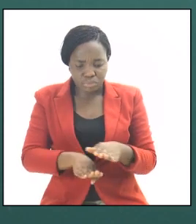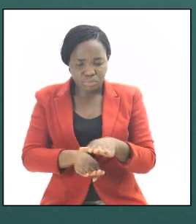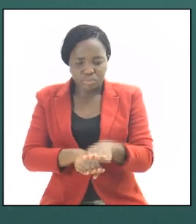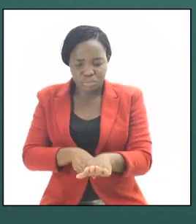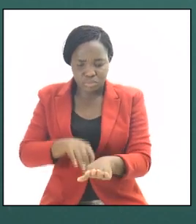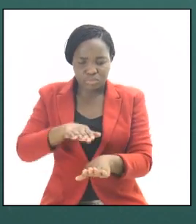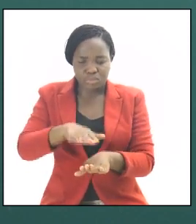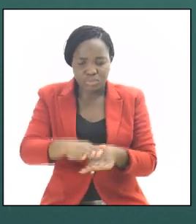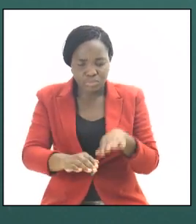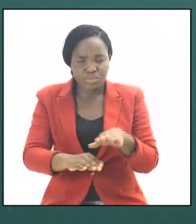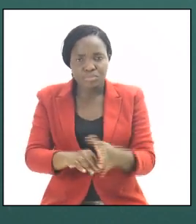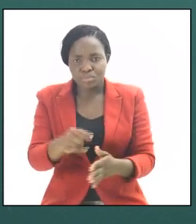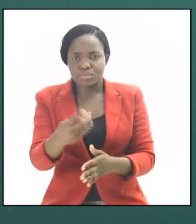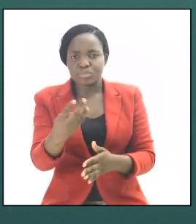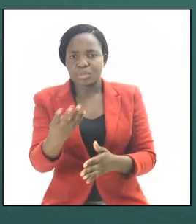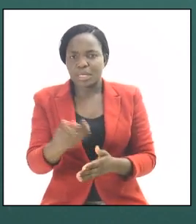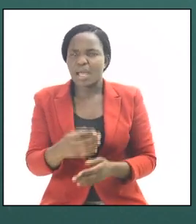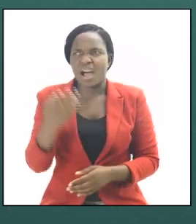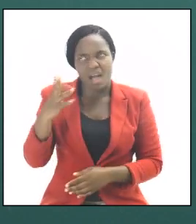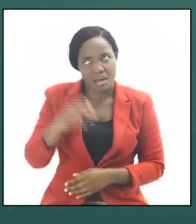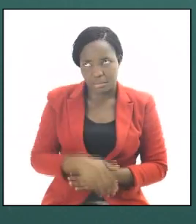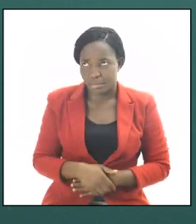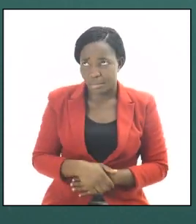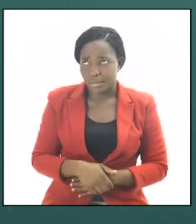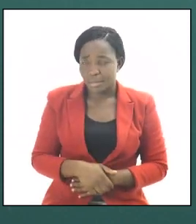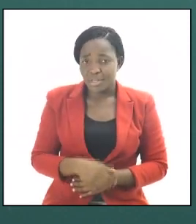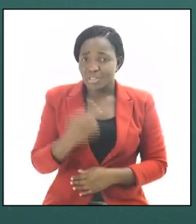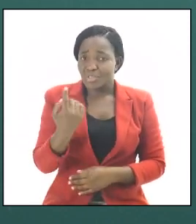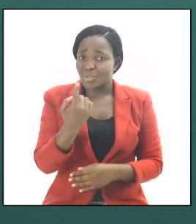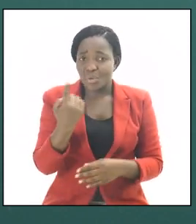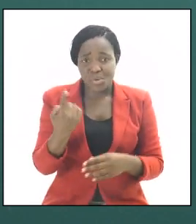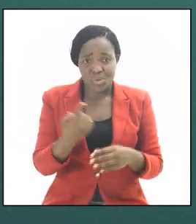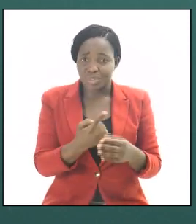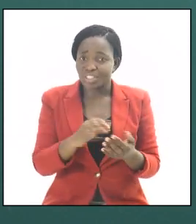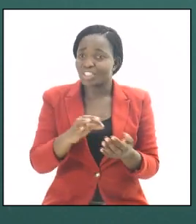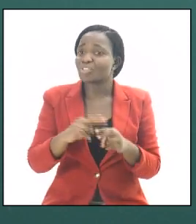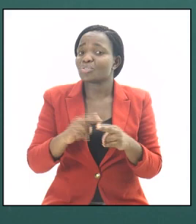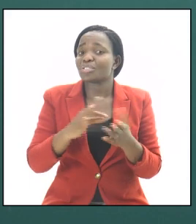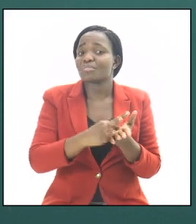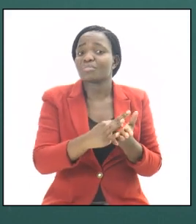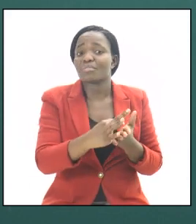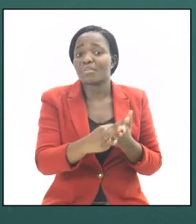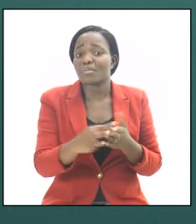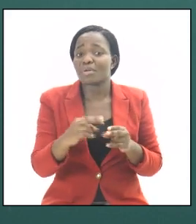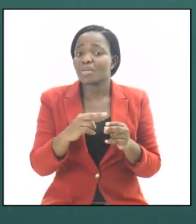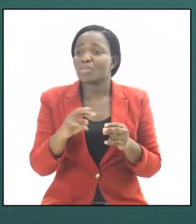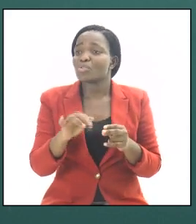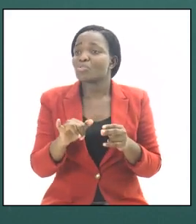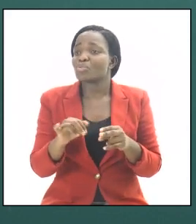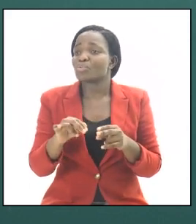nee man, Mom. Don't be so doof. You can just use the formula which includes pi.